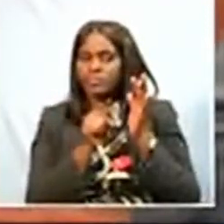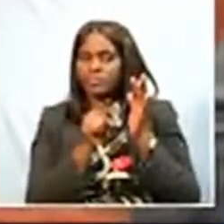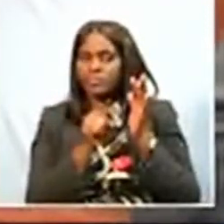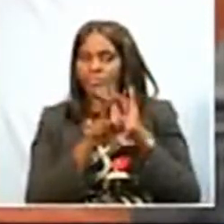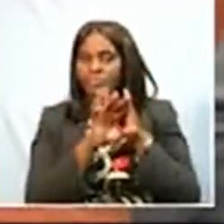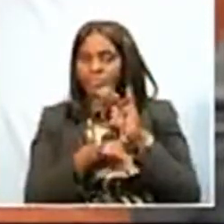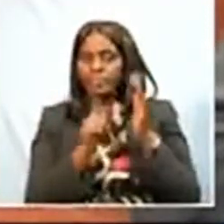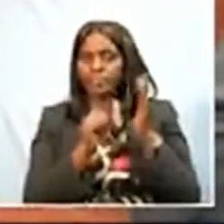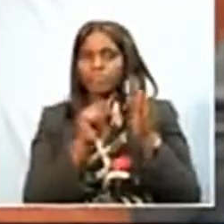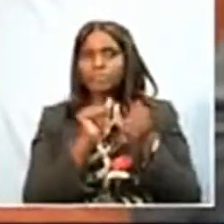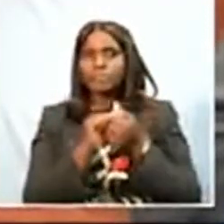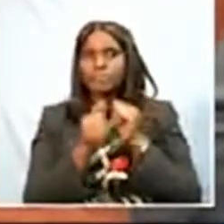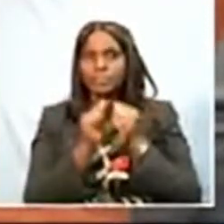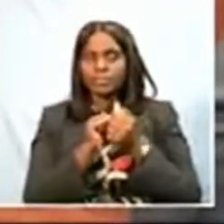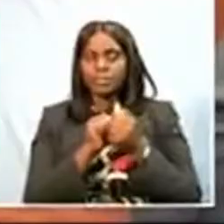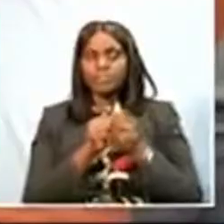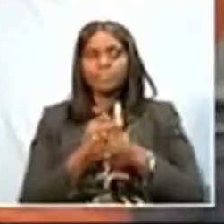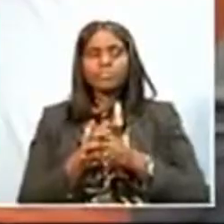query.